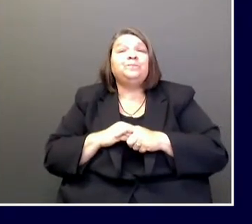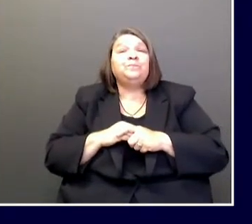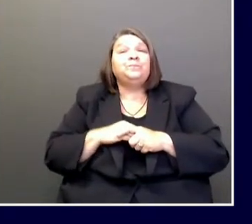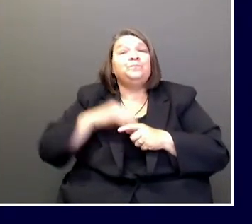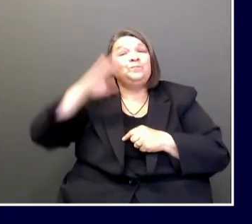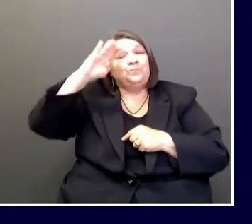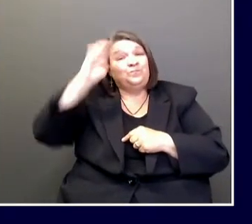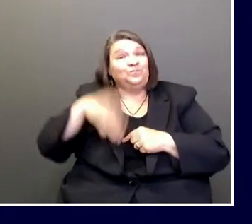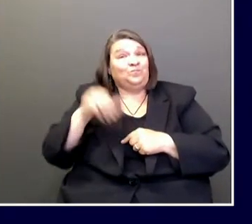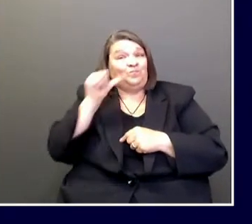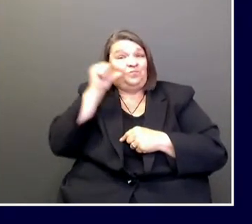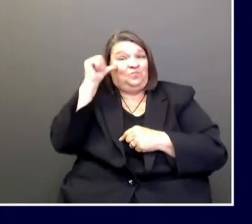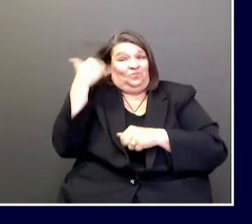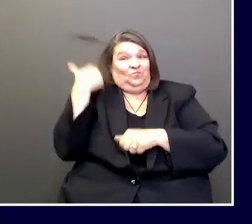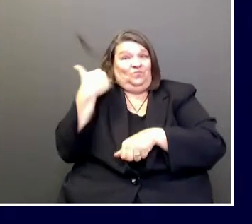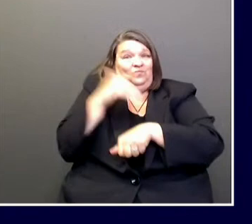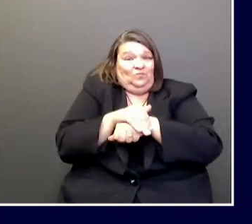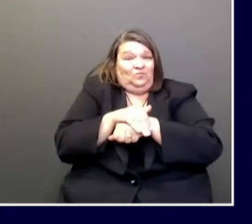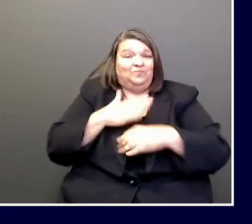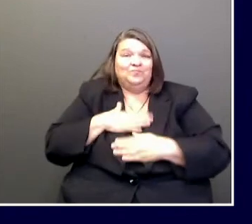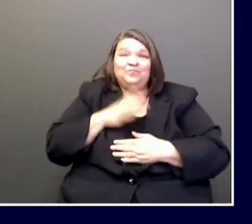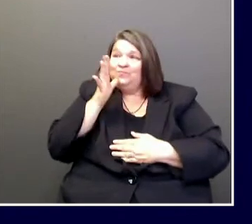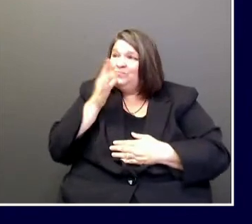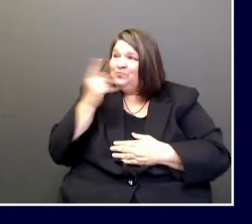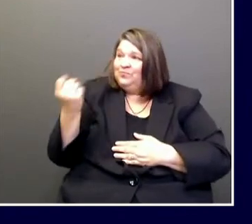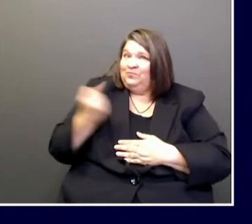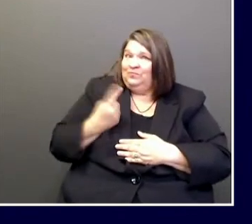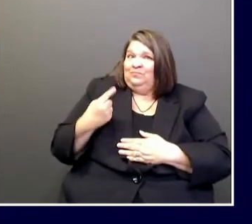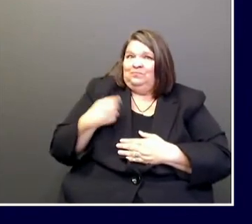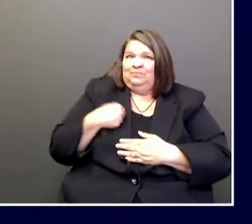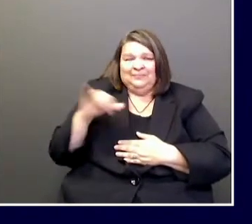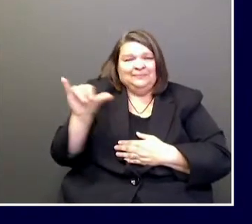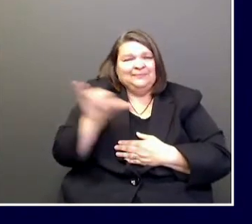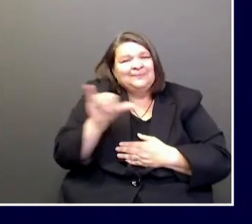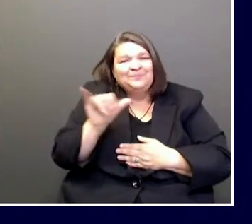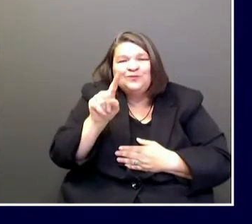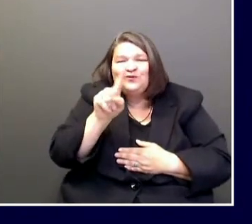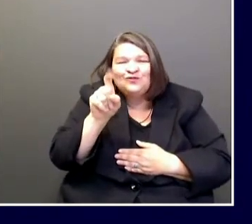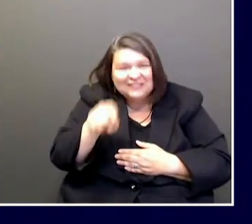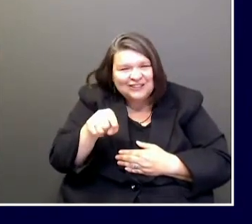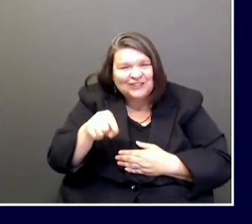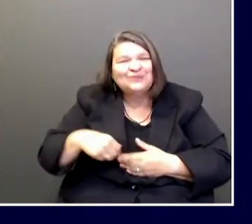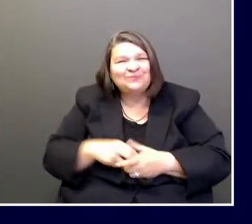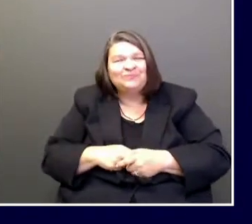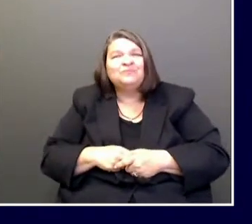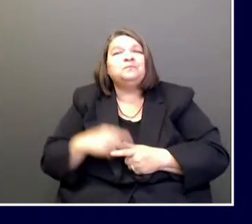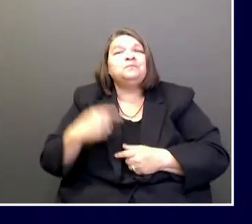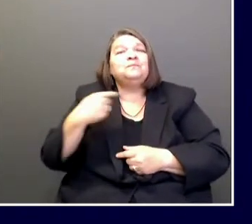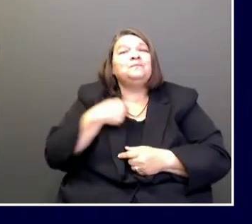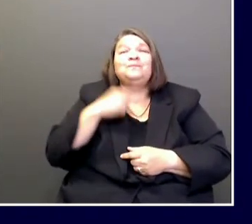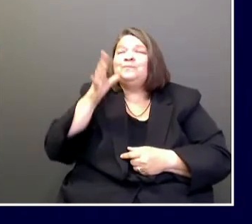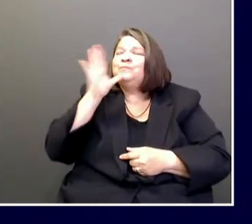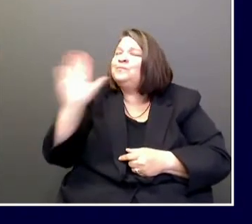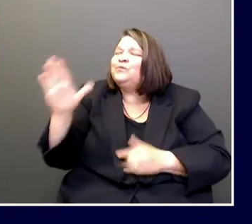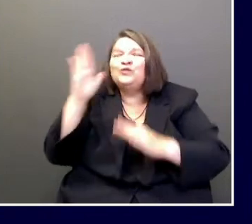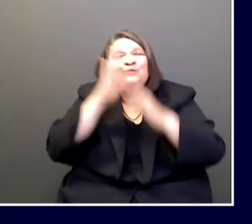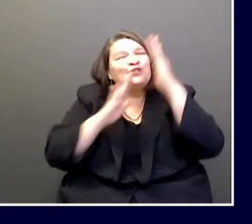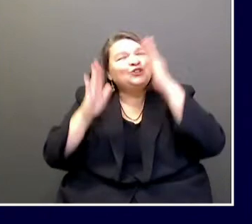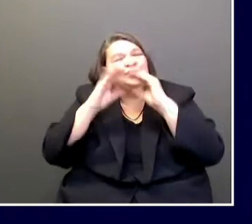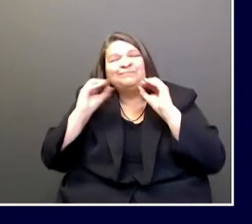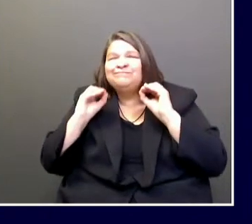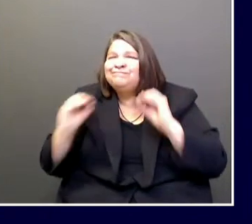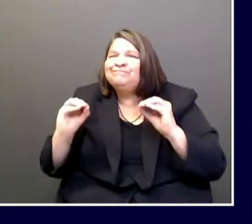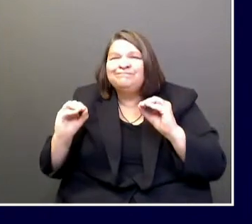same question, and I told her, Mom, thankfully you are fully vaccinated. You do not need to worry. But you do need